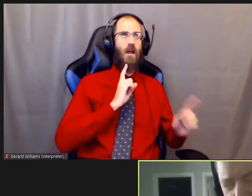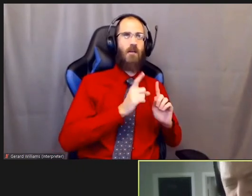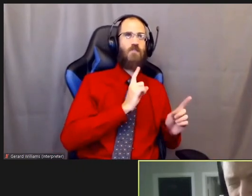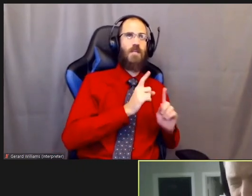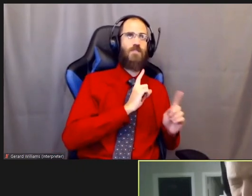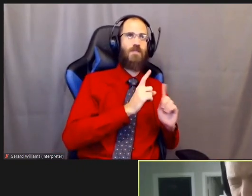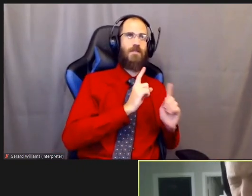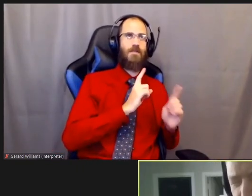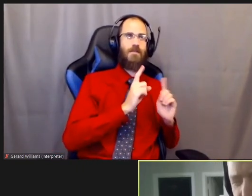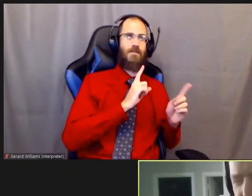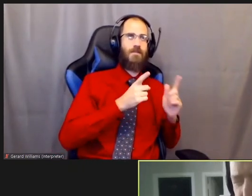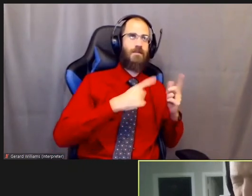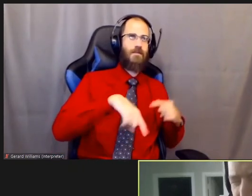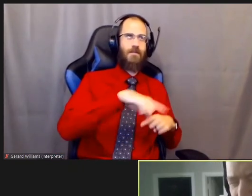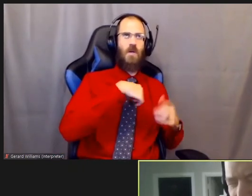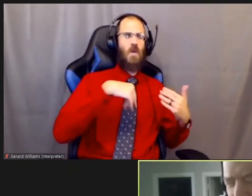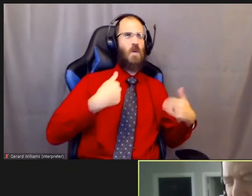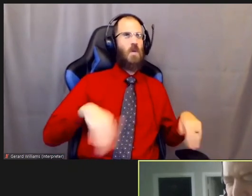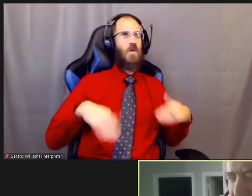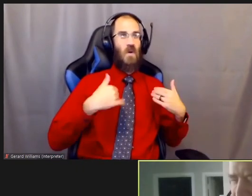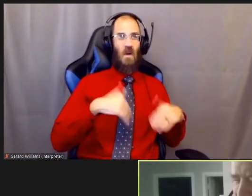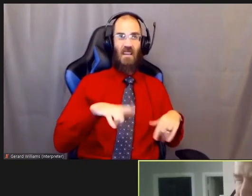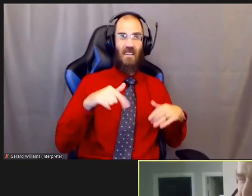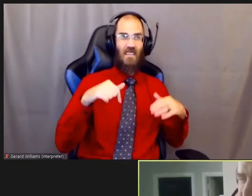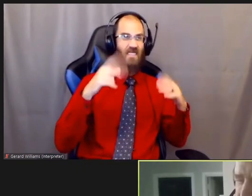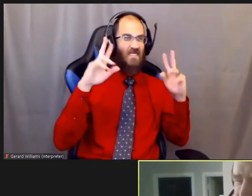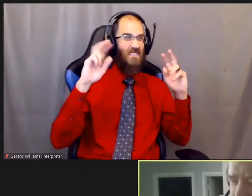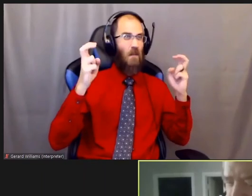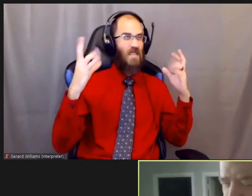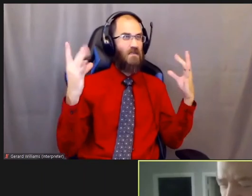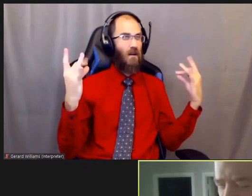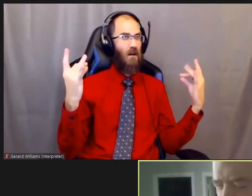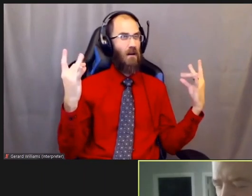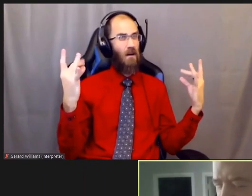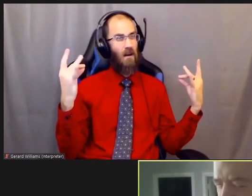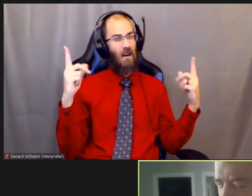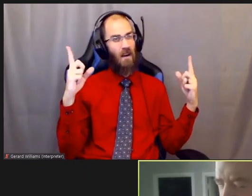these incredibly difficult, complicated topics that